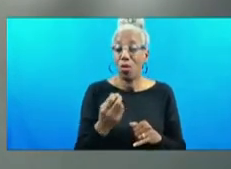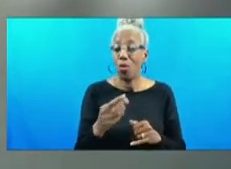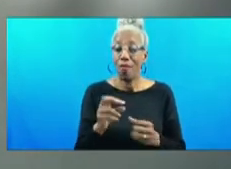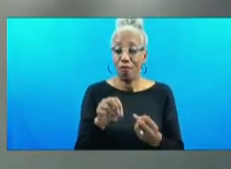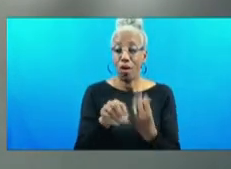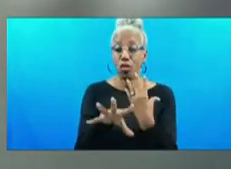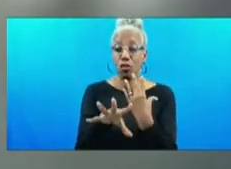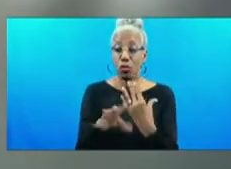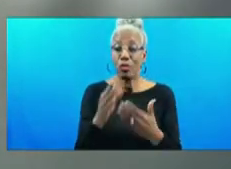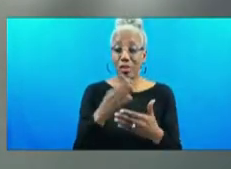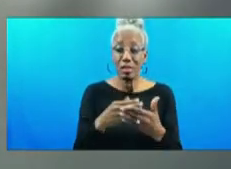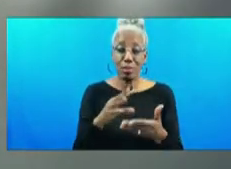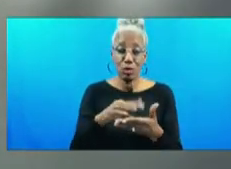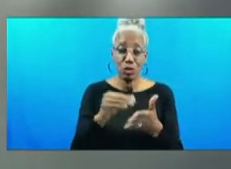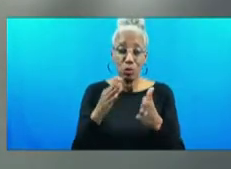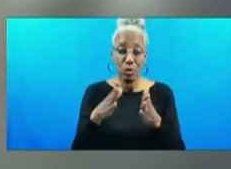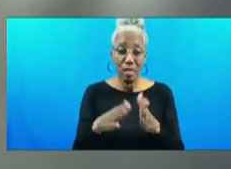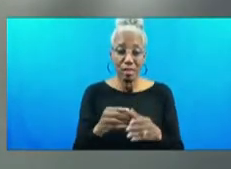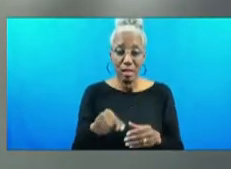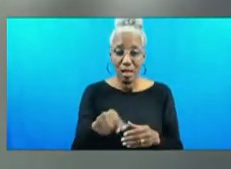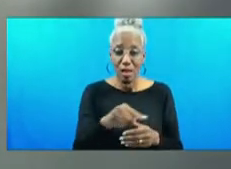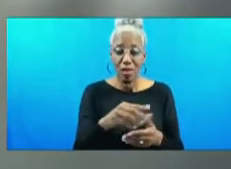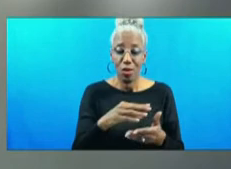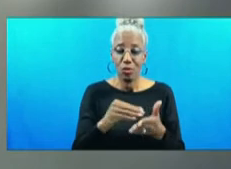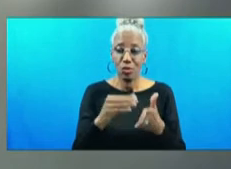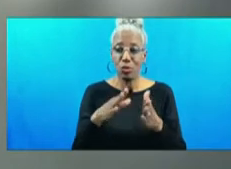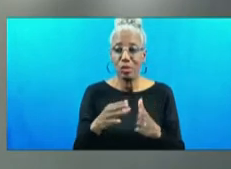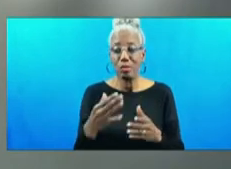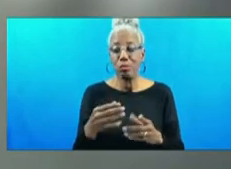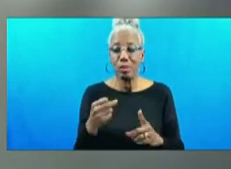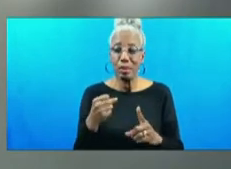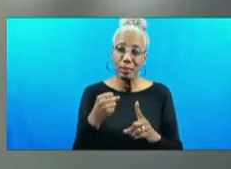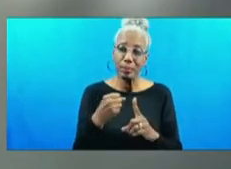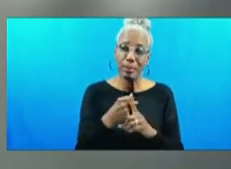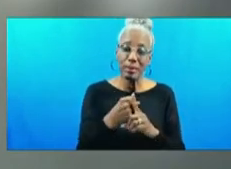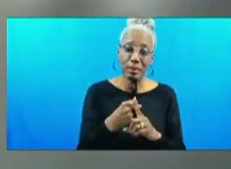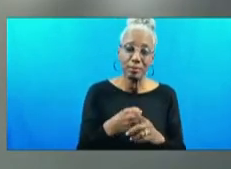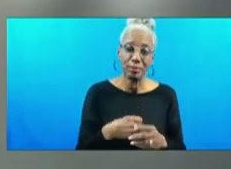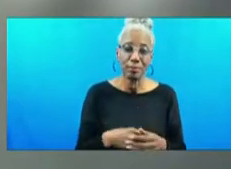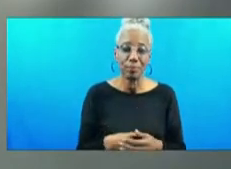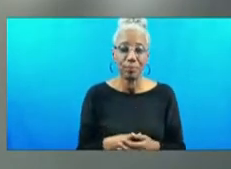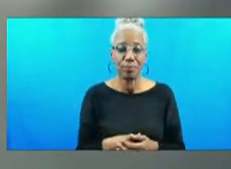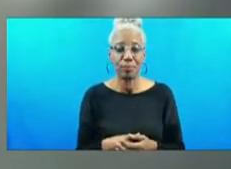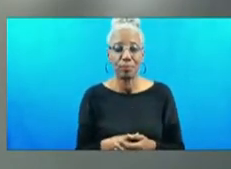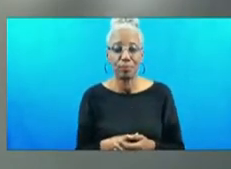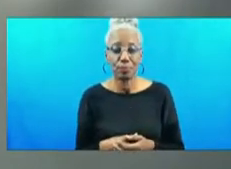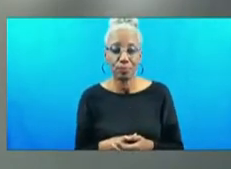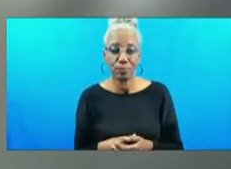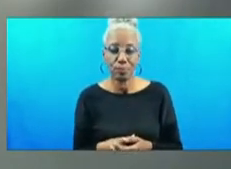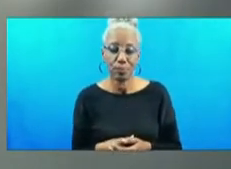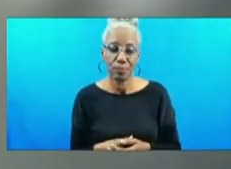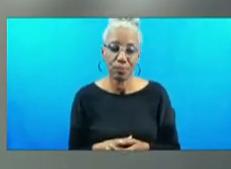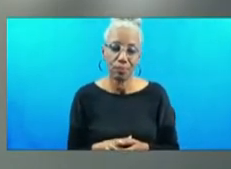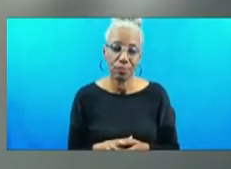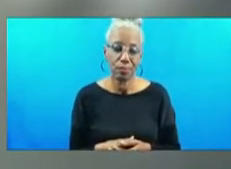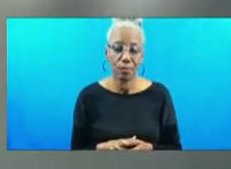are most impacted, learning in a virtual environment has not worked, especially